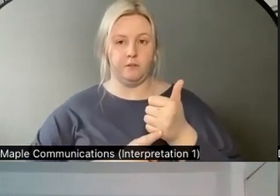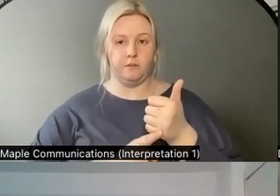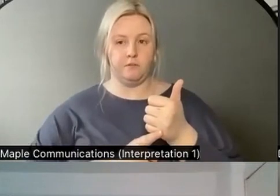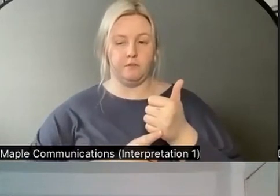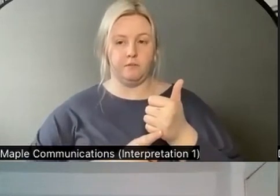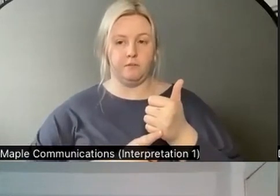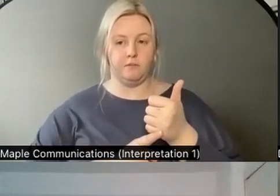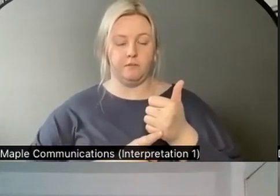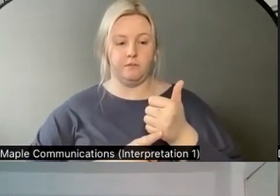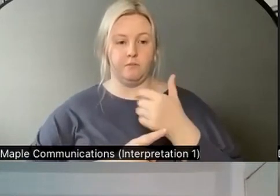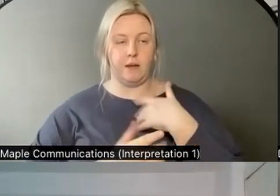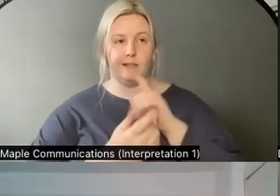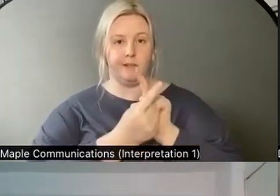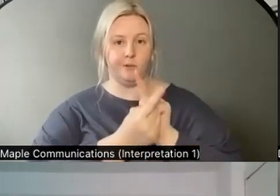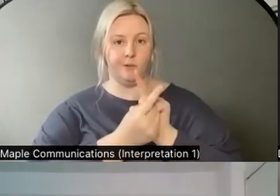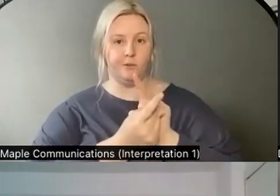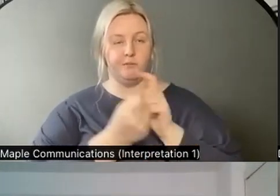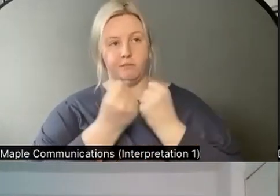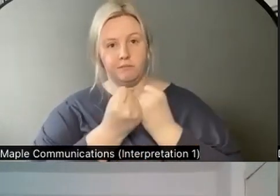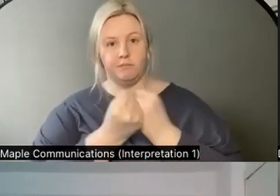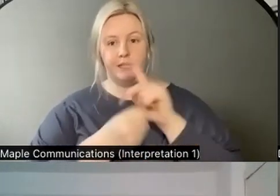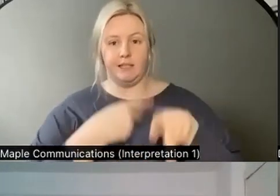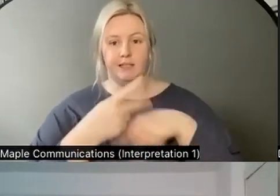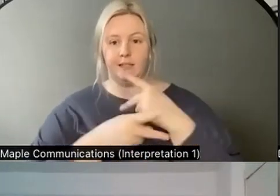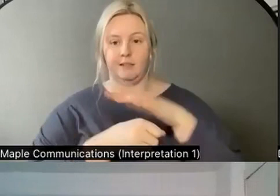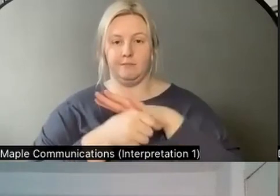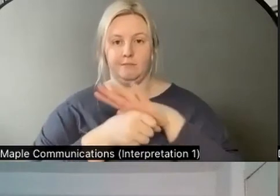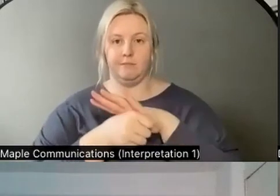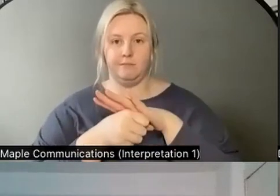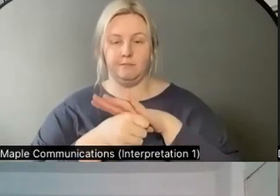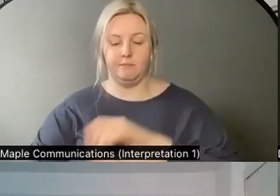mentors in this kind of space. And